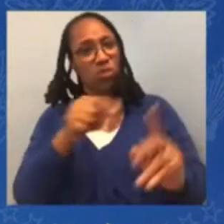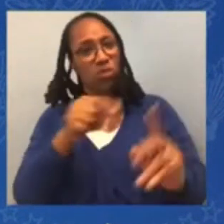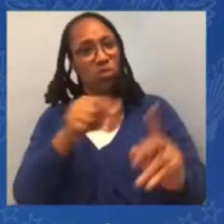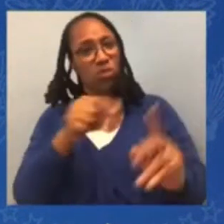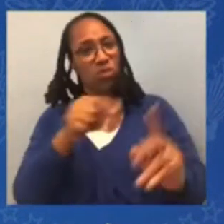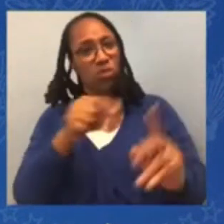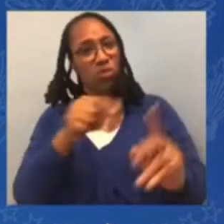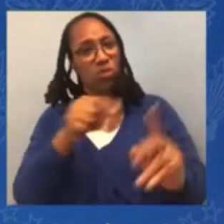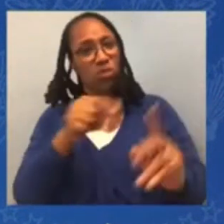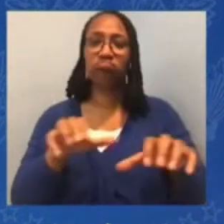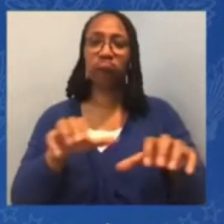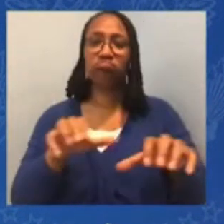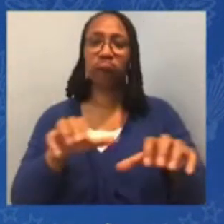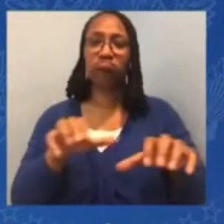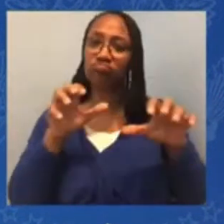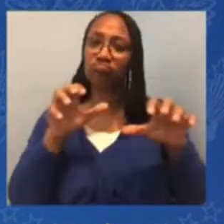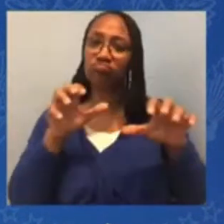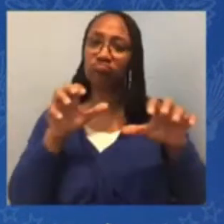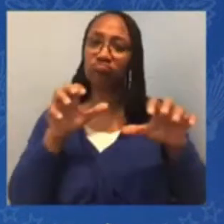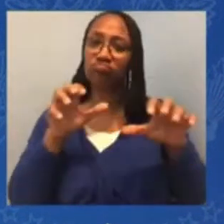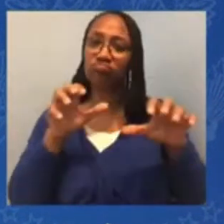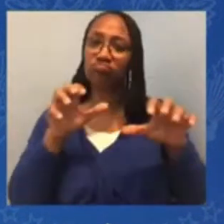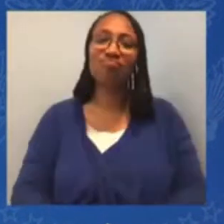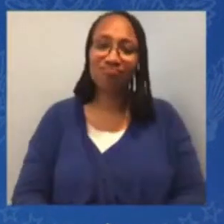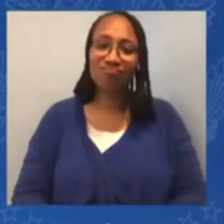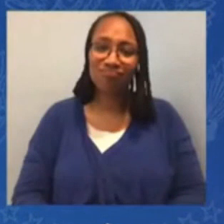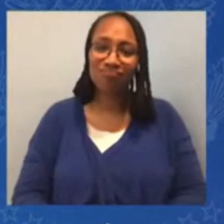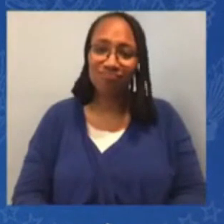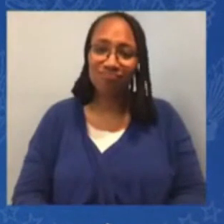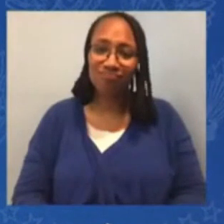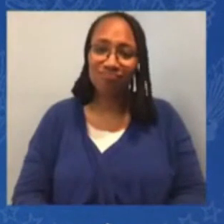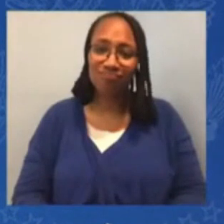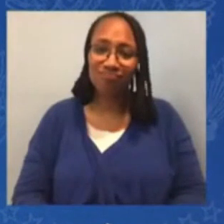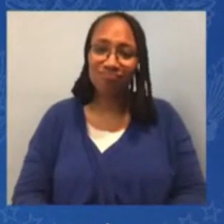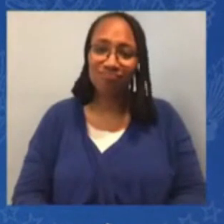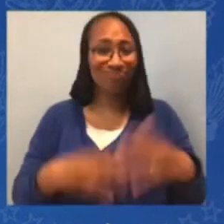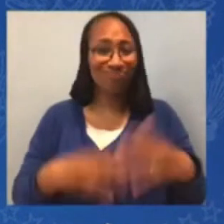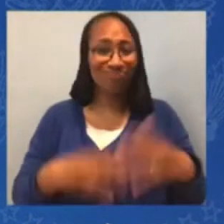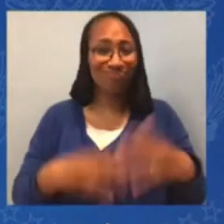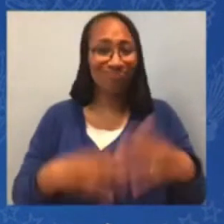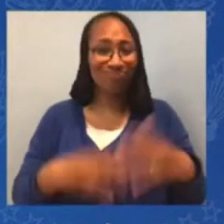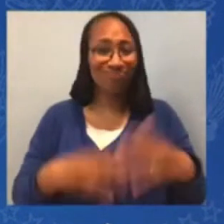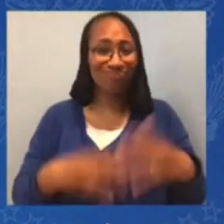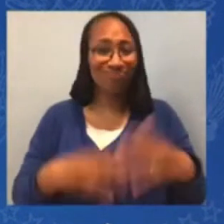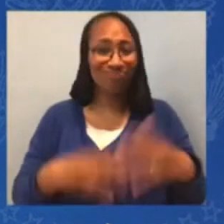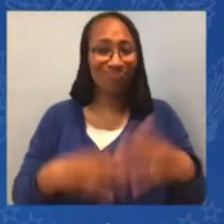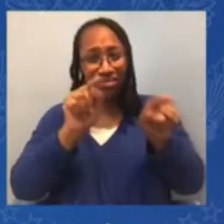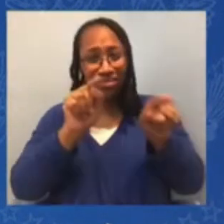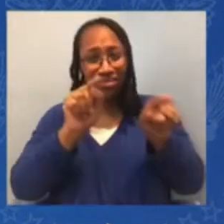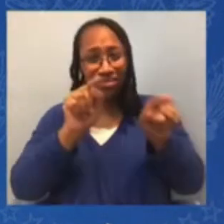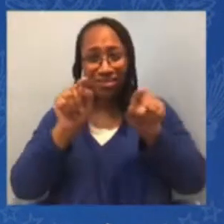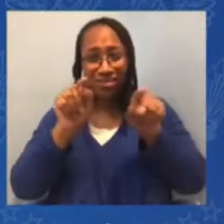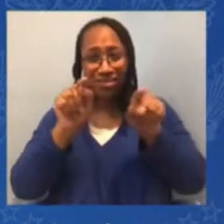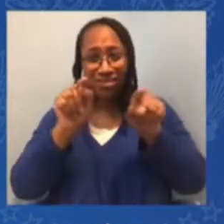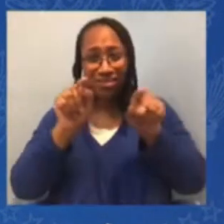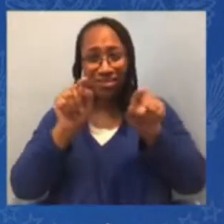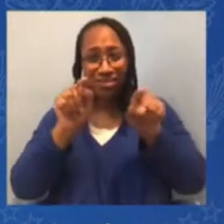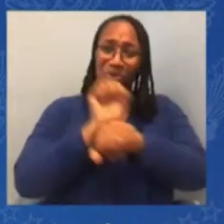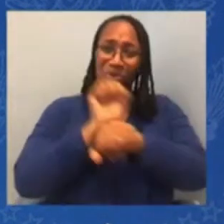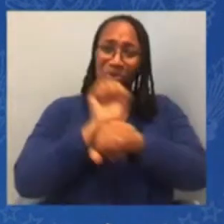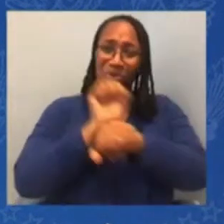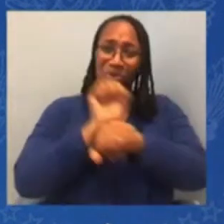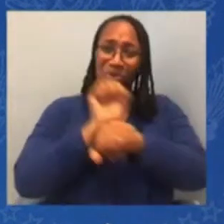You can save life. You can save families. In the process, you can continue to save the